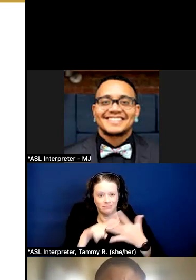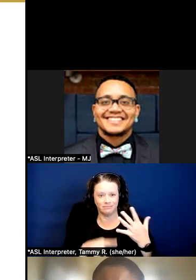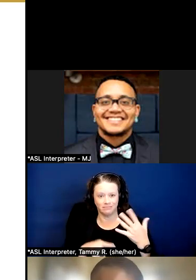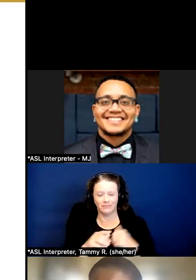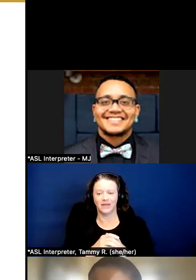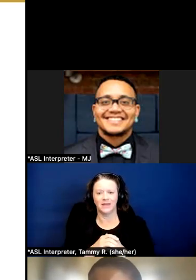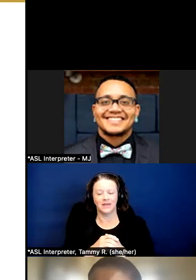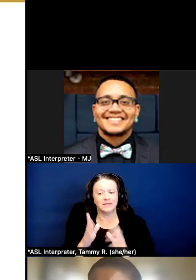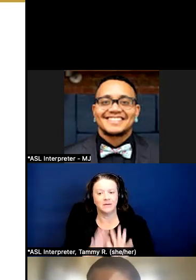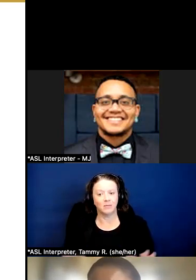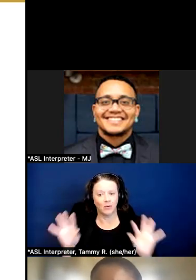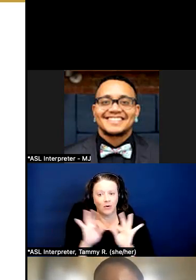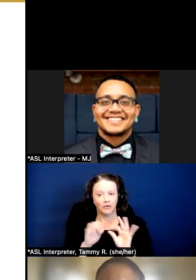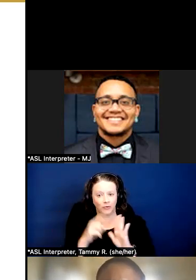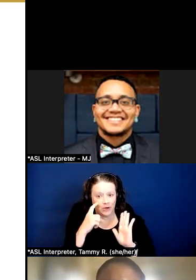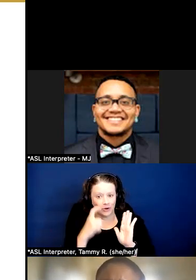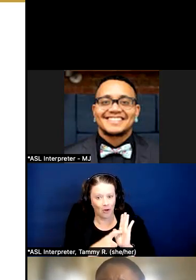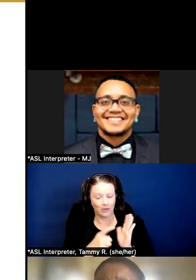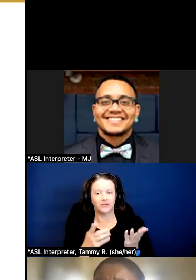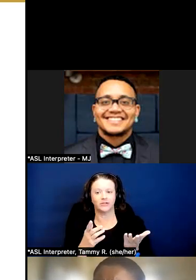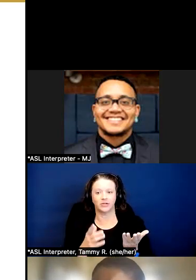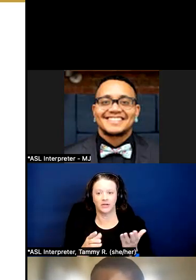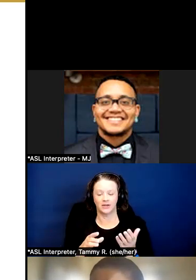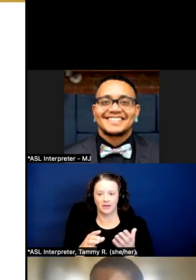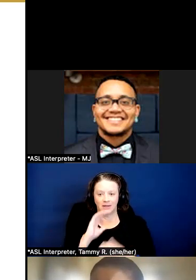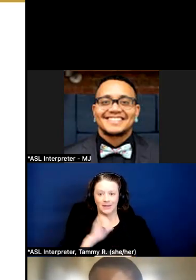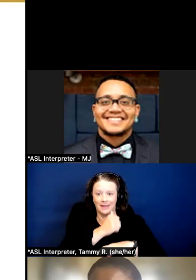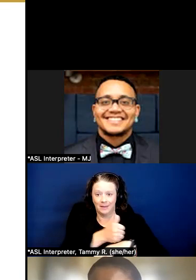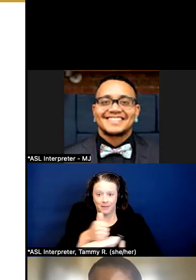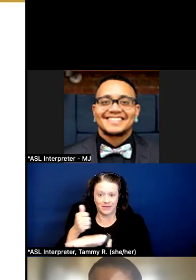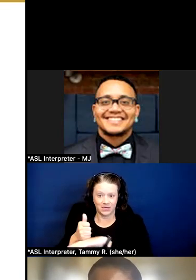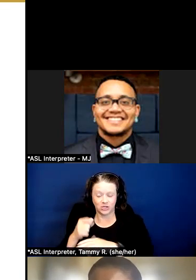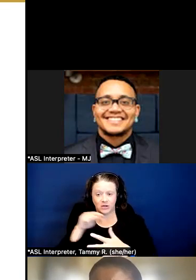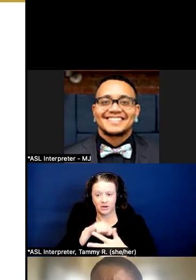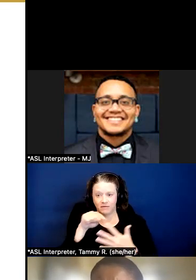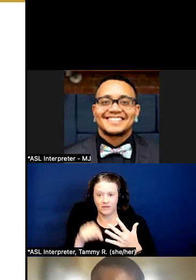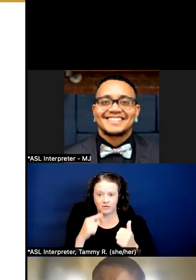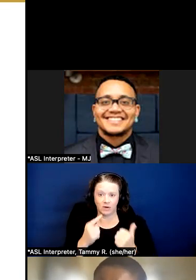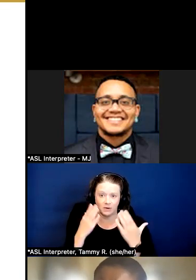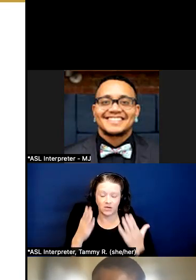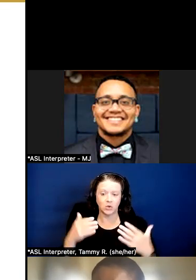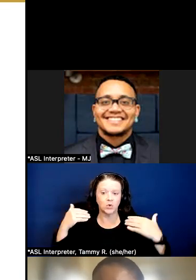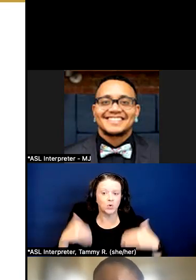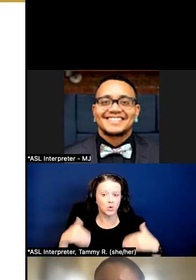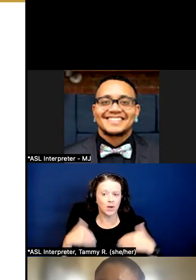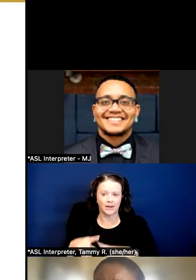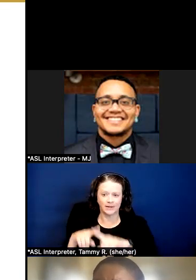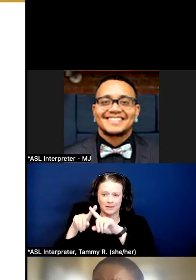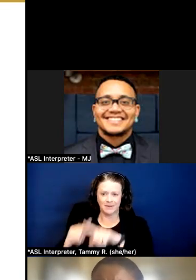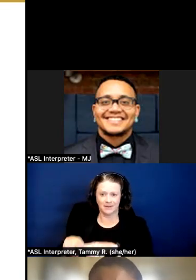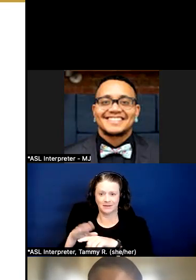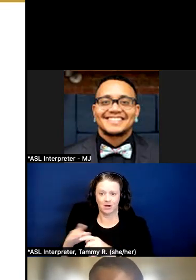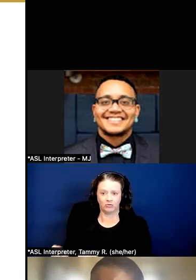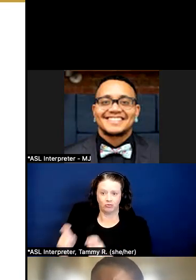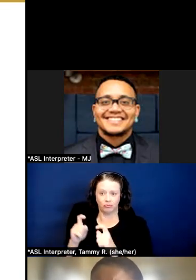is necessary to acknowledge that the implementation of these recommendations truly depends on